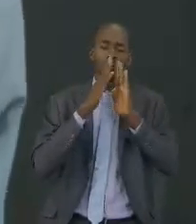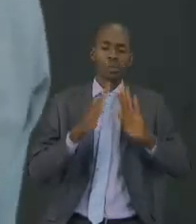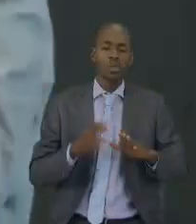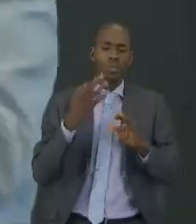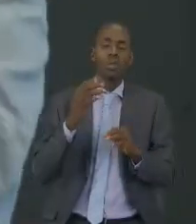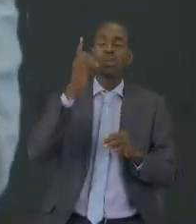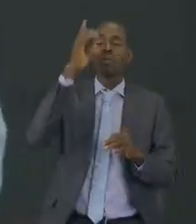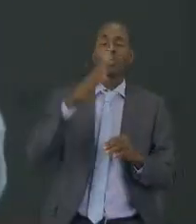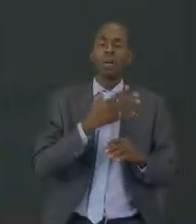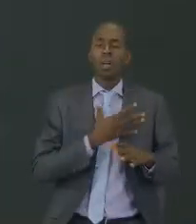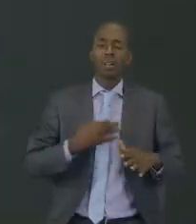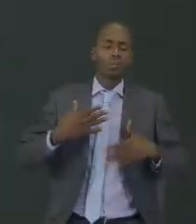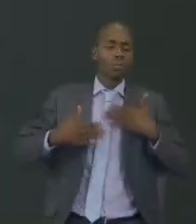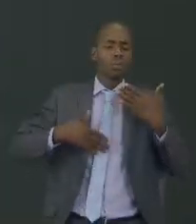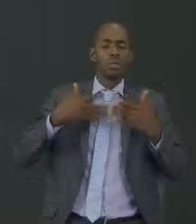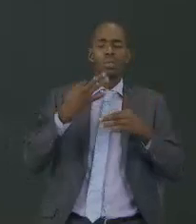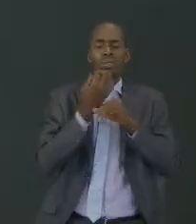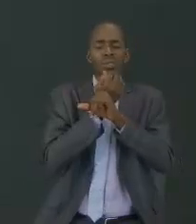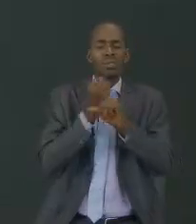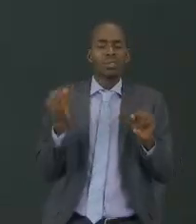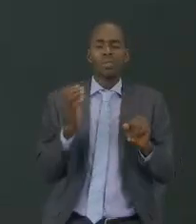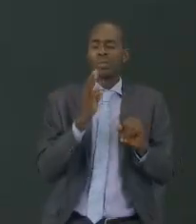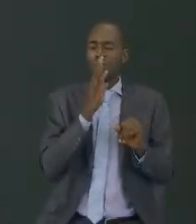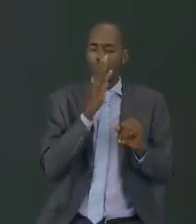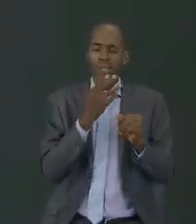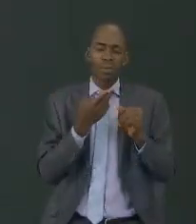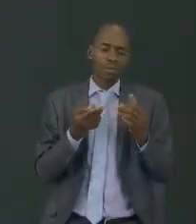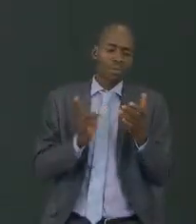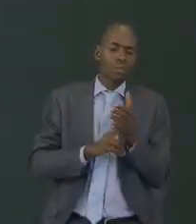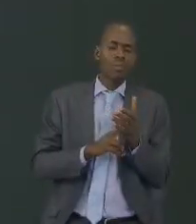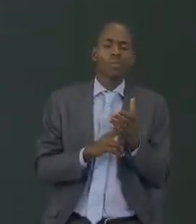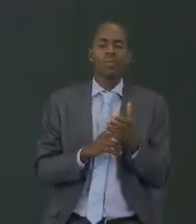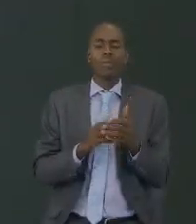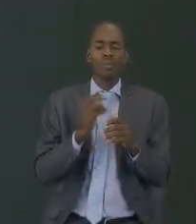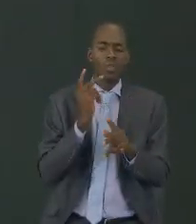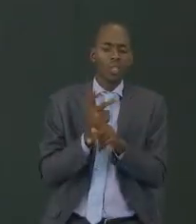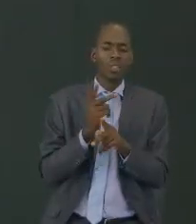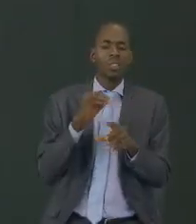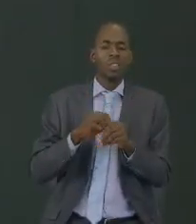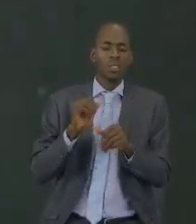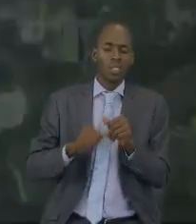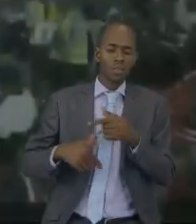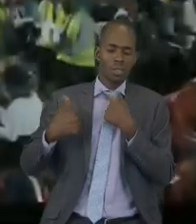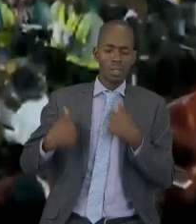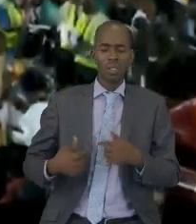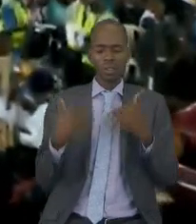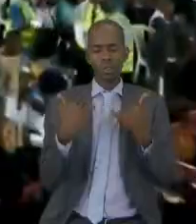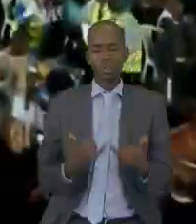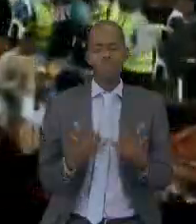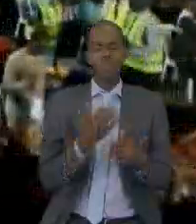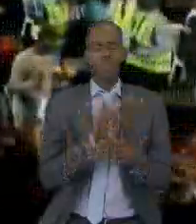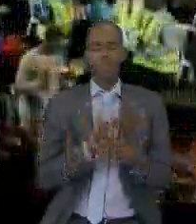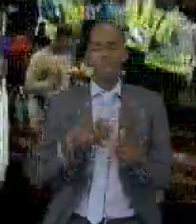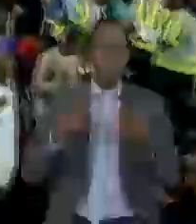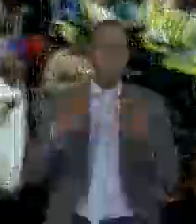joy of salvation be registered in every one of their hearts right now. And the